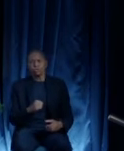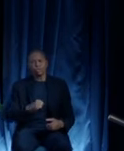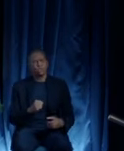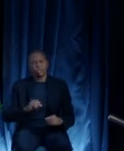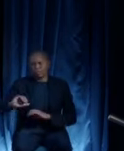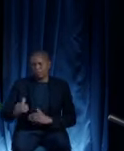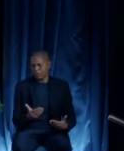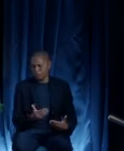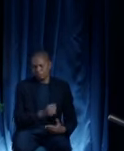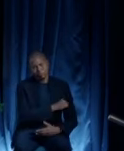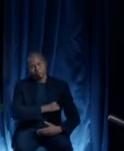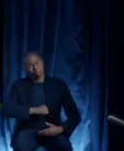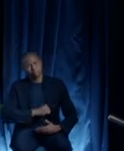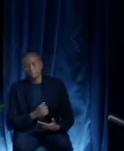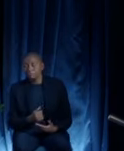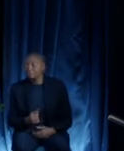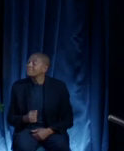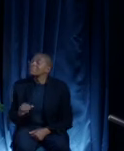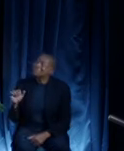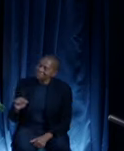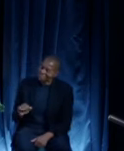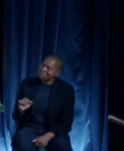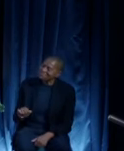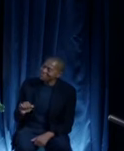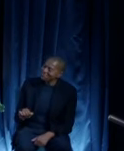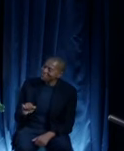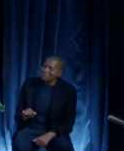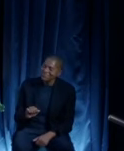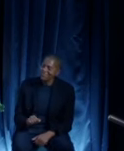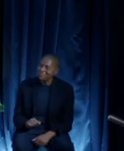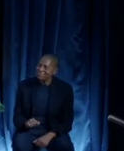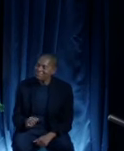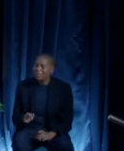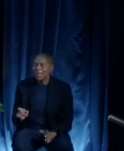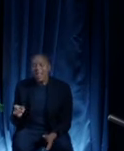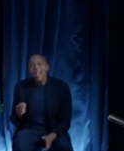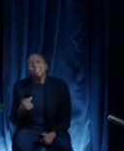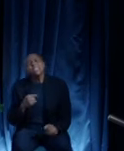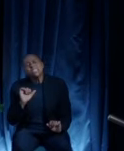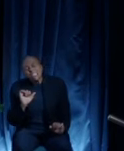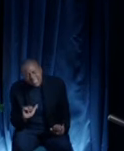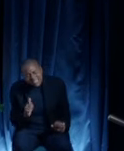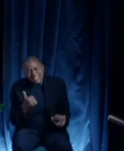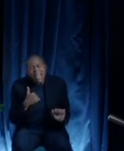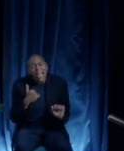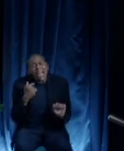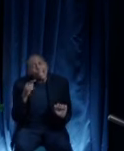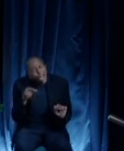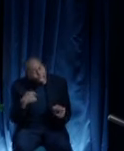of some political comment. It certainly that does. That sounds like a very polite way of saying, no, Charlie, you're talking